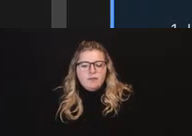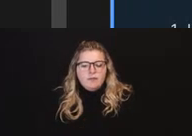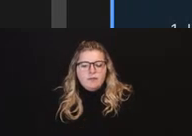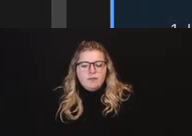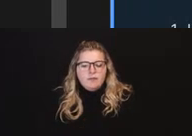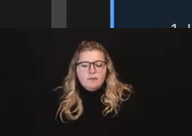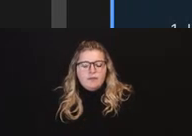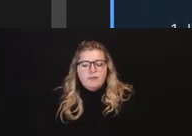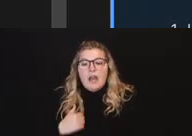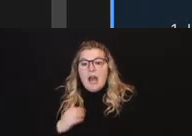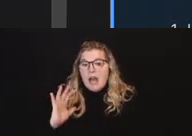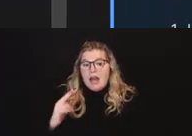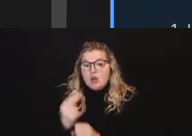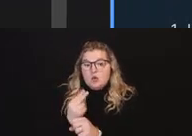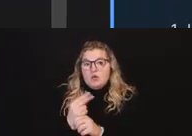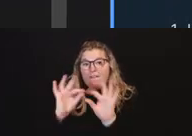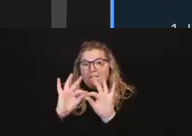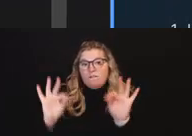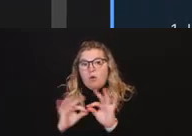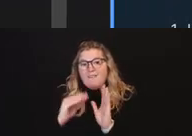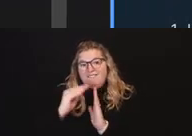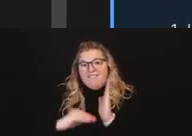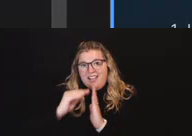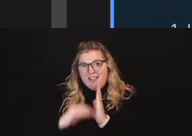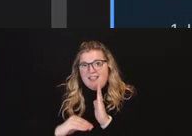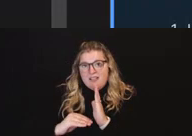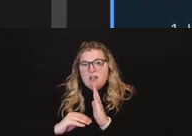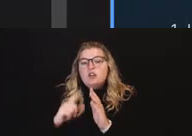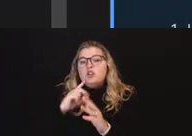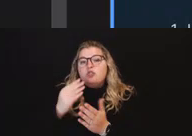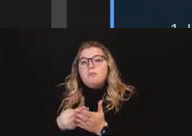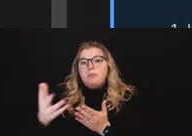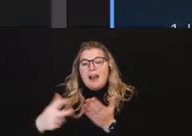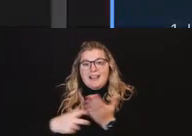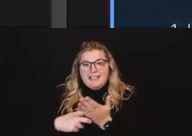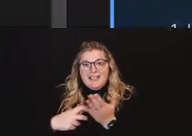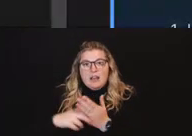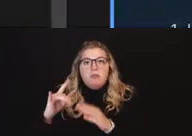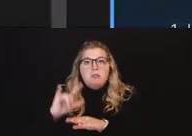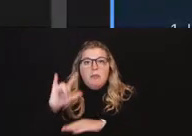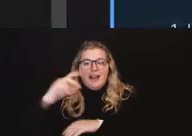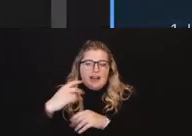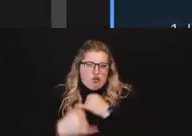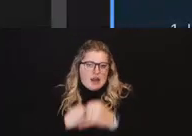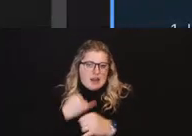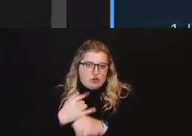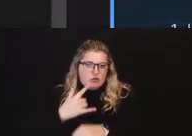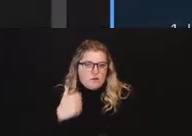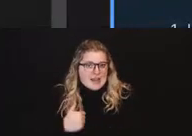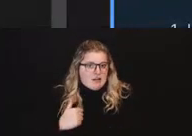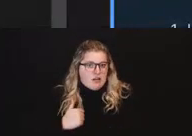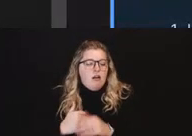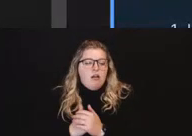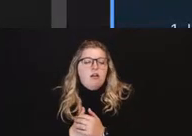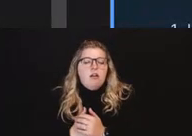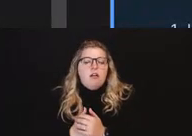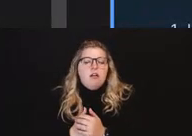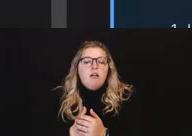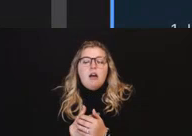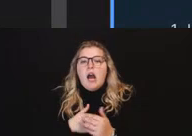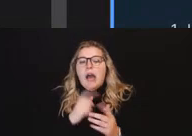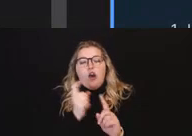I used a form filler to buy a plane ticket, and it was an international ticket. It was for Canada. I hit fill, and I